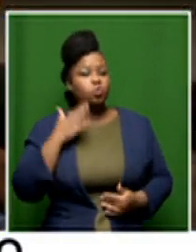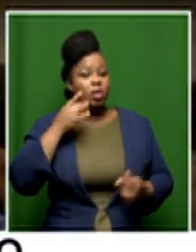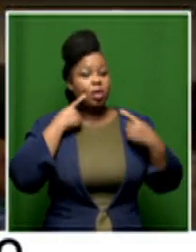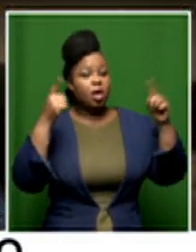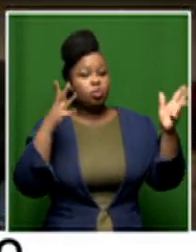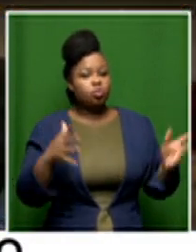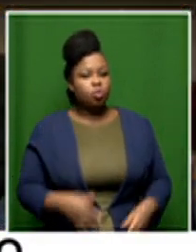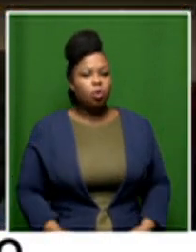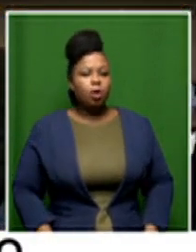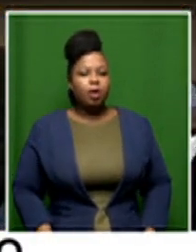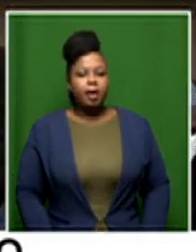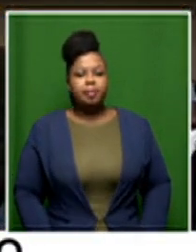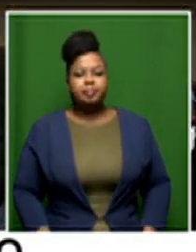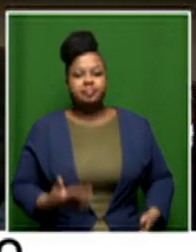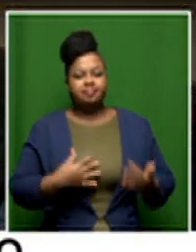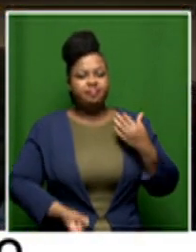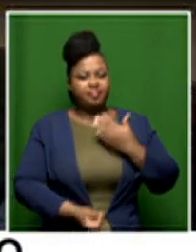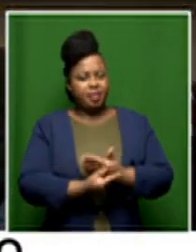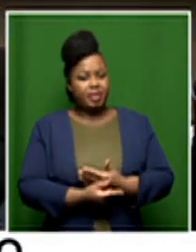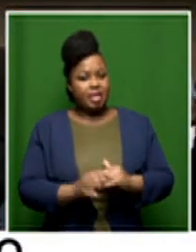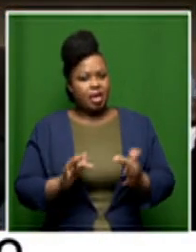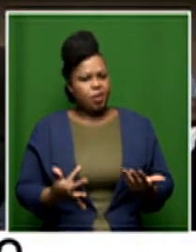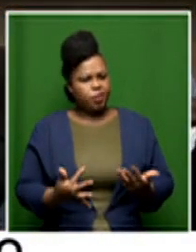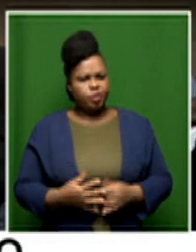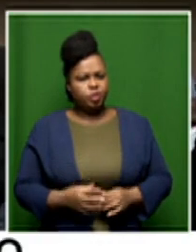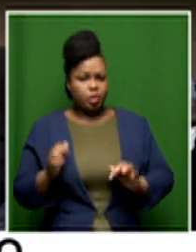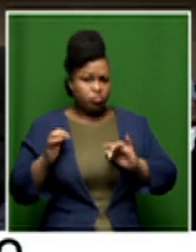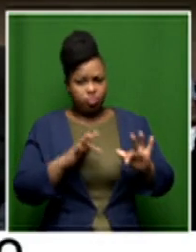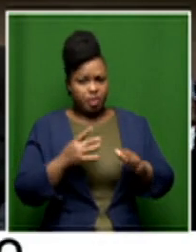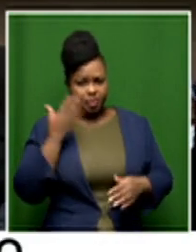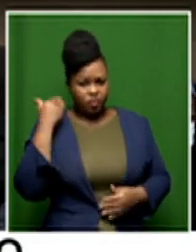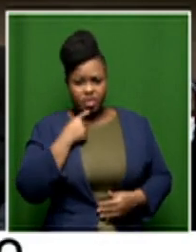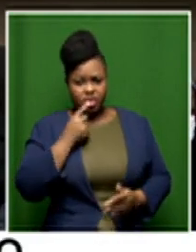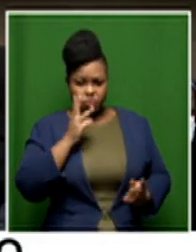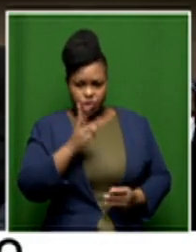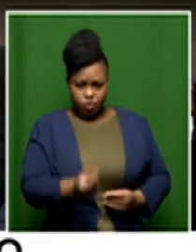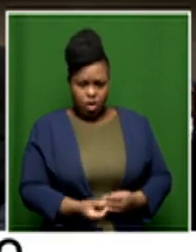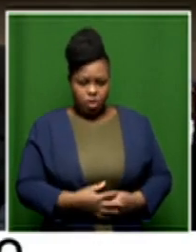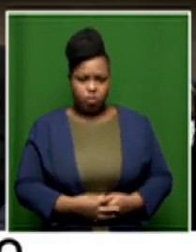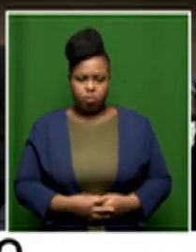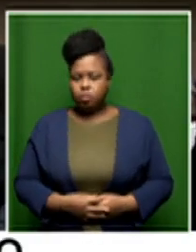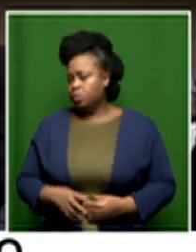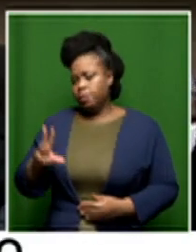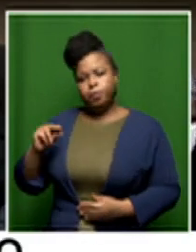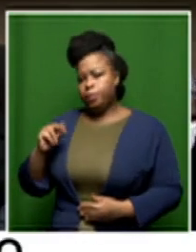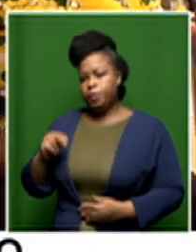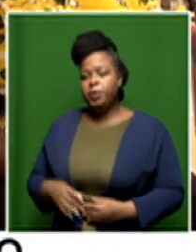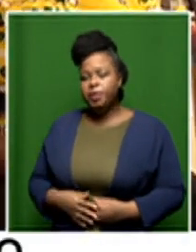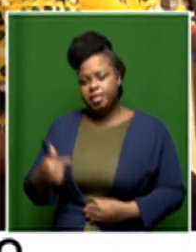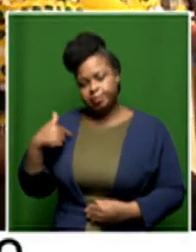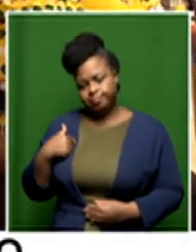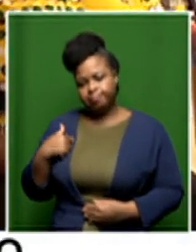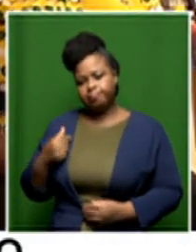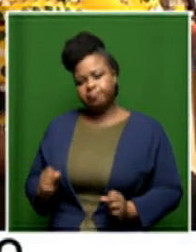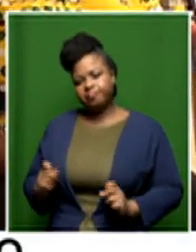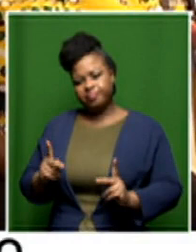out? I mean, did we see this groundswell that had been spoken to? Not necessarily. I had a chance